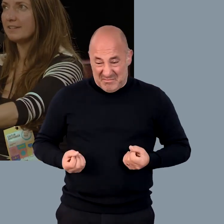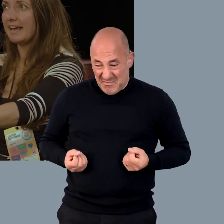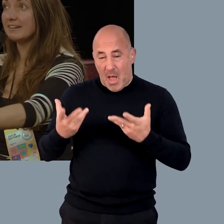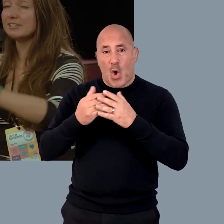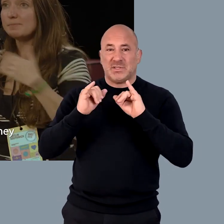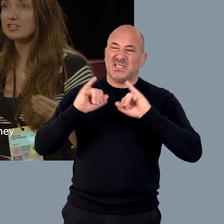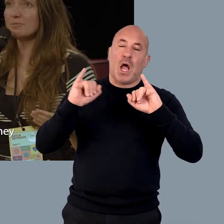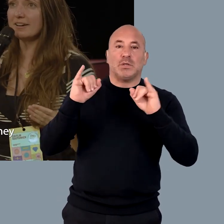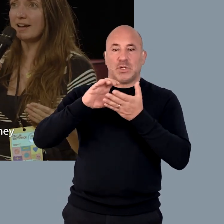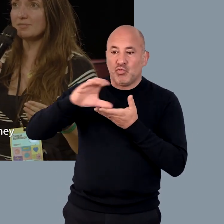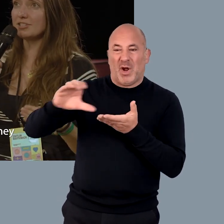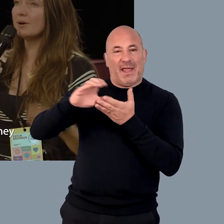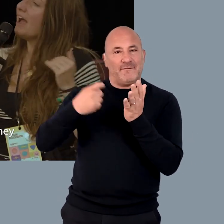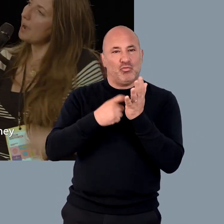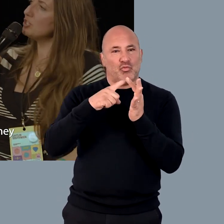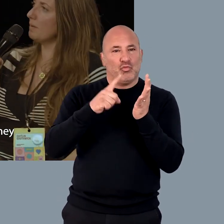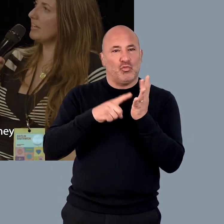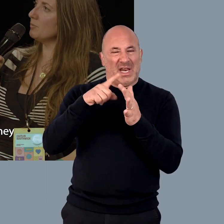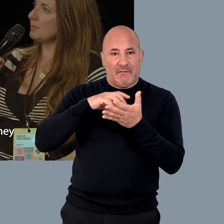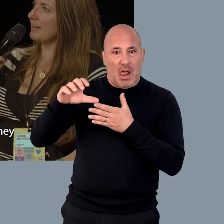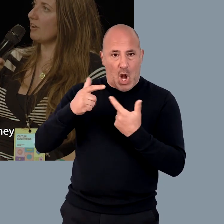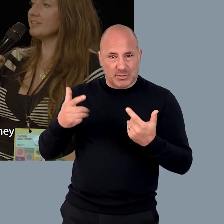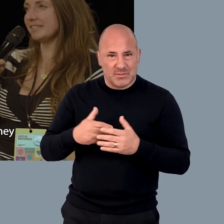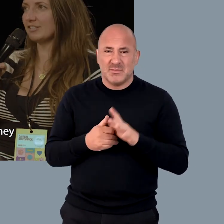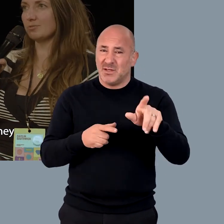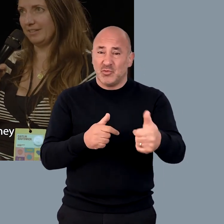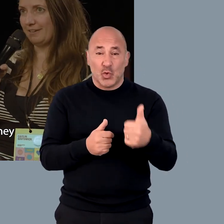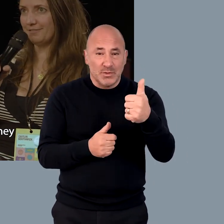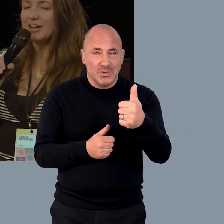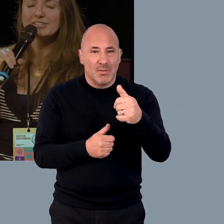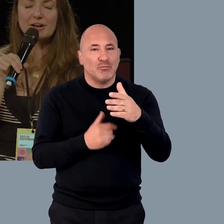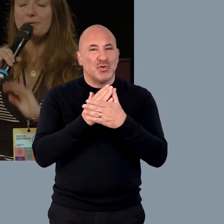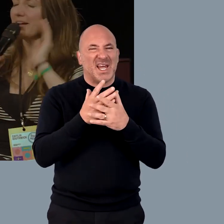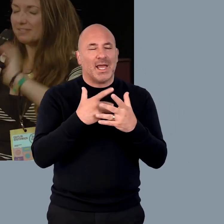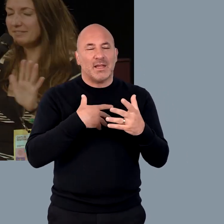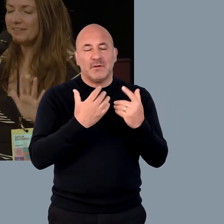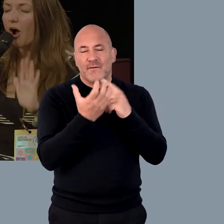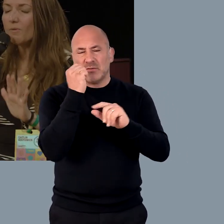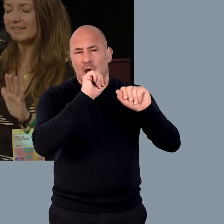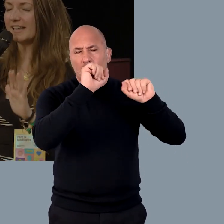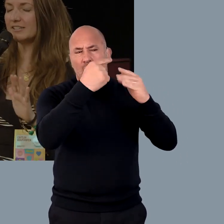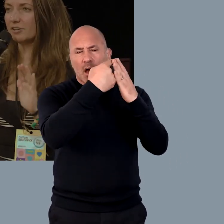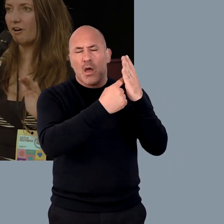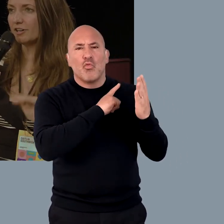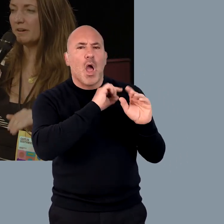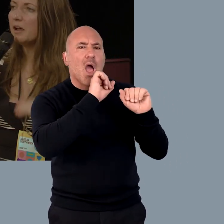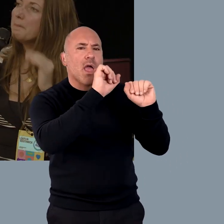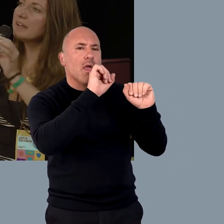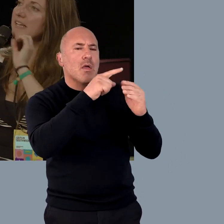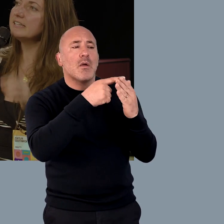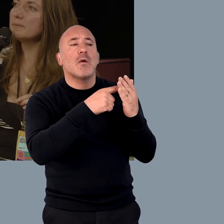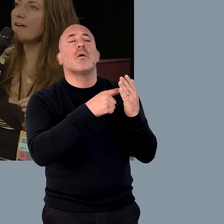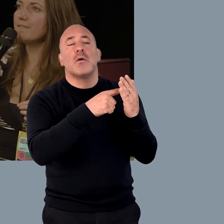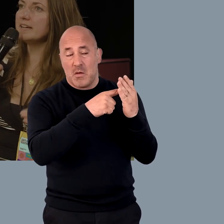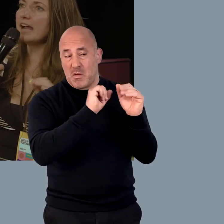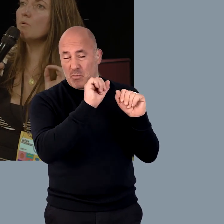pay off in the end, especially when it comes to how much money are we spending on disaster relief. So always that is a good argument, but